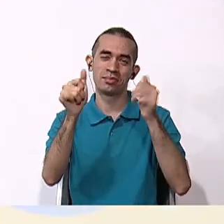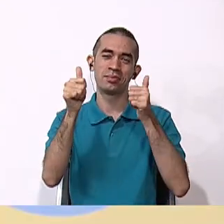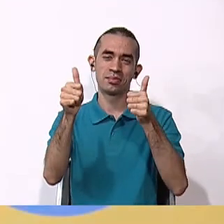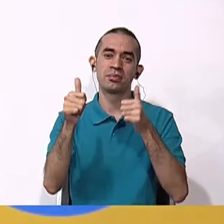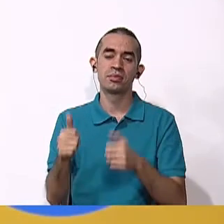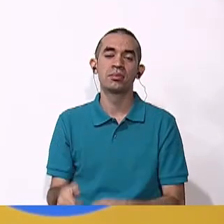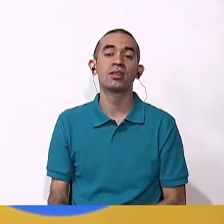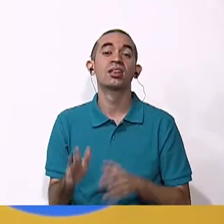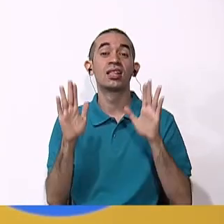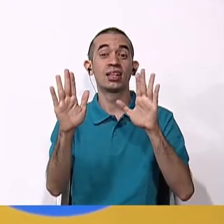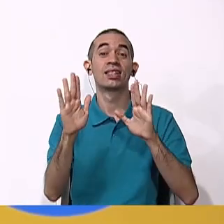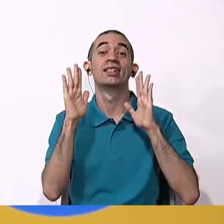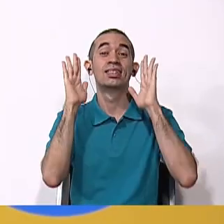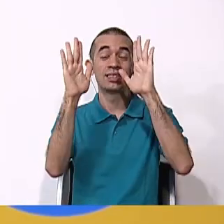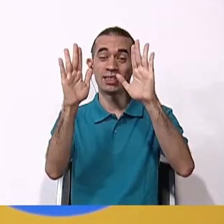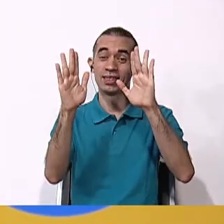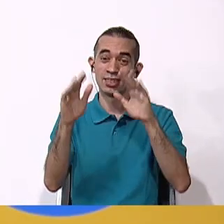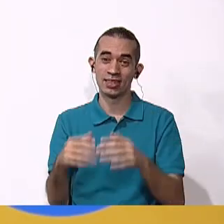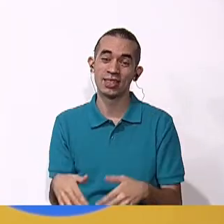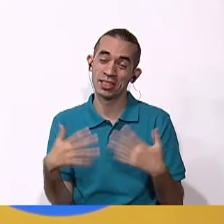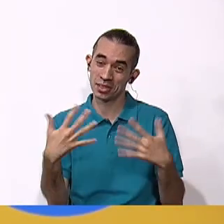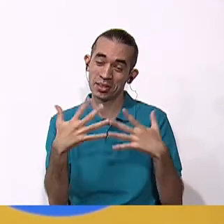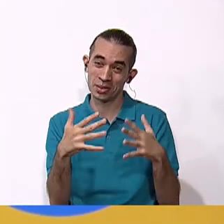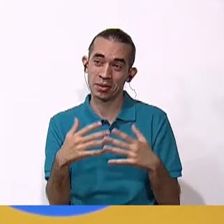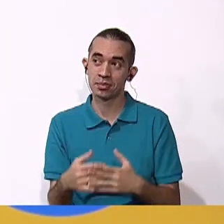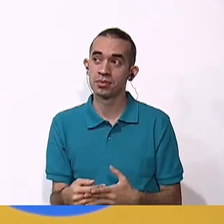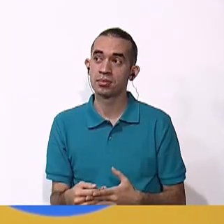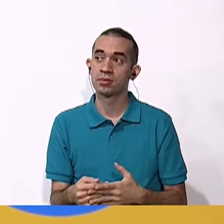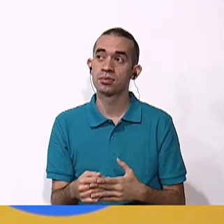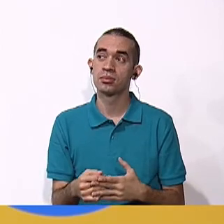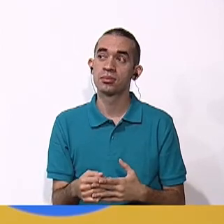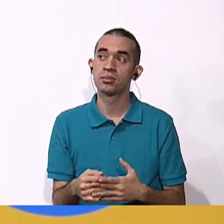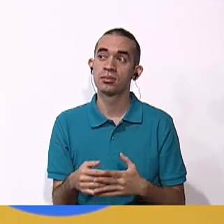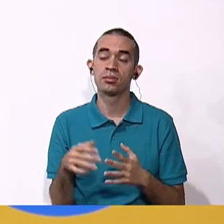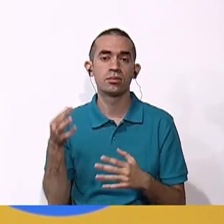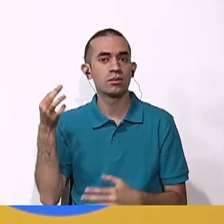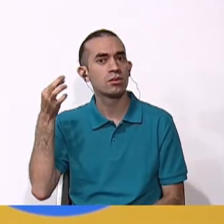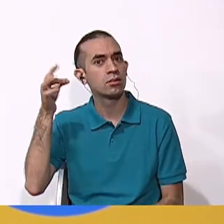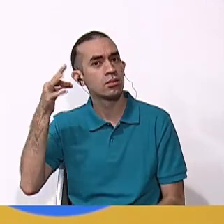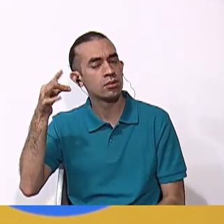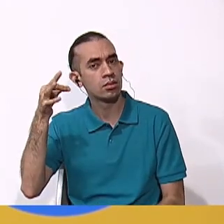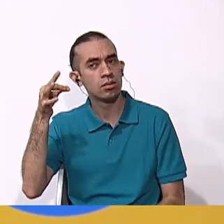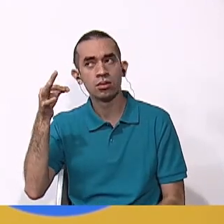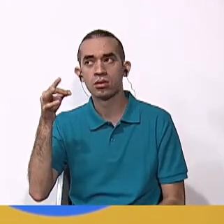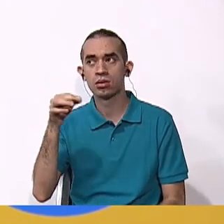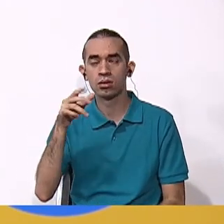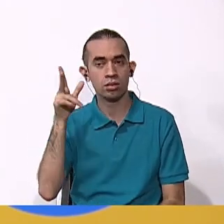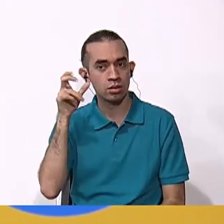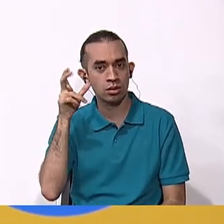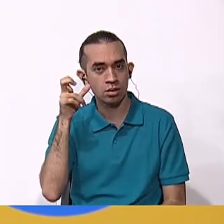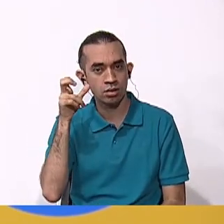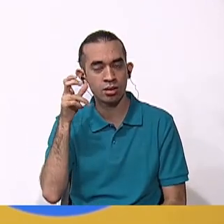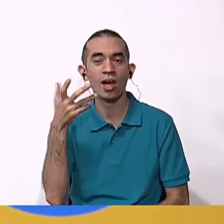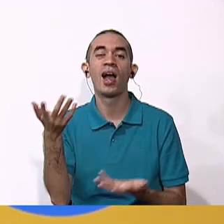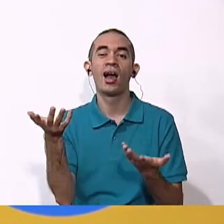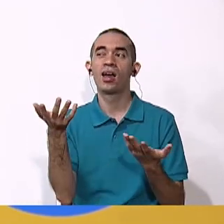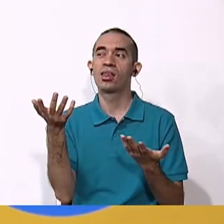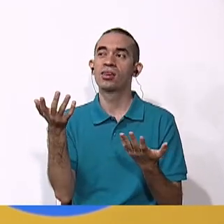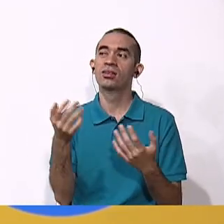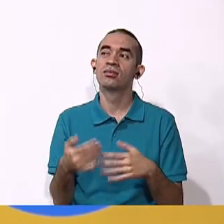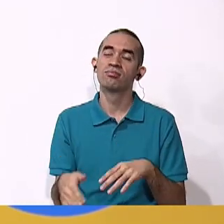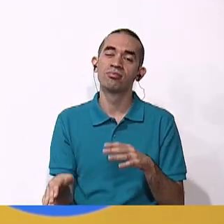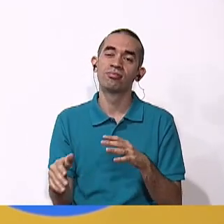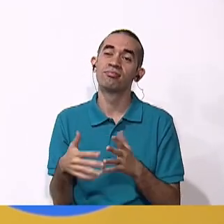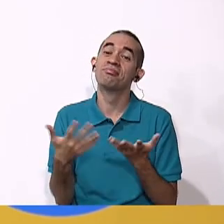good. Excellent, Jack. And now? Did you listen? Yes, it's